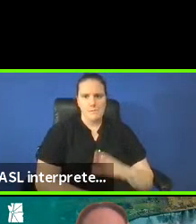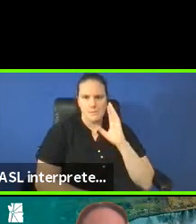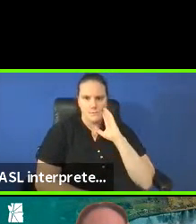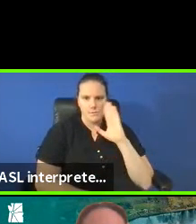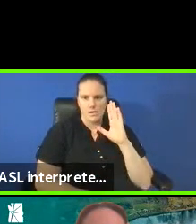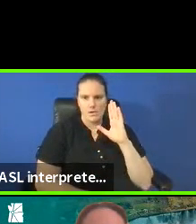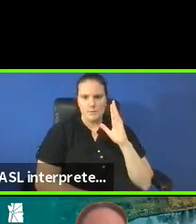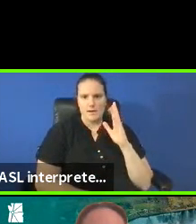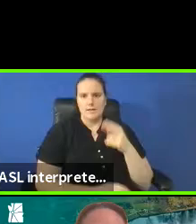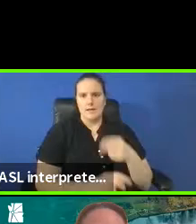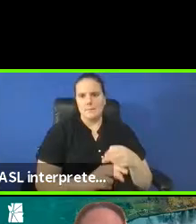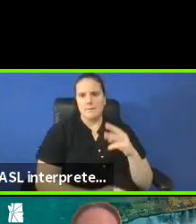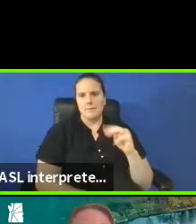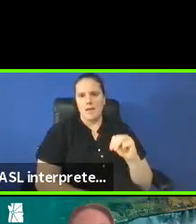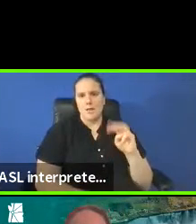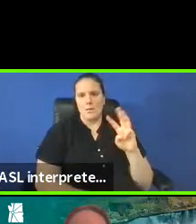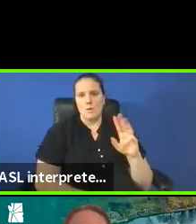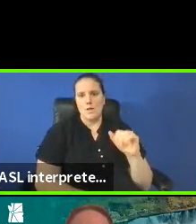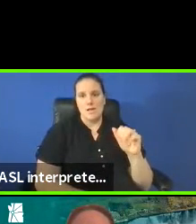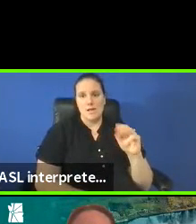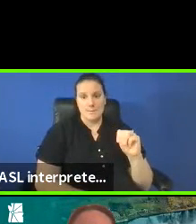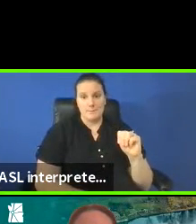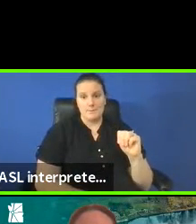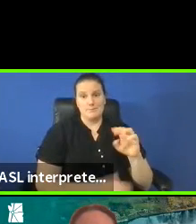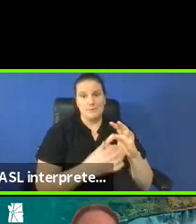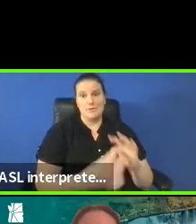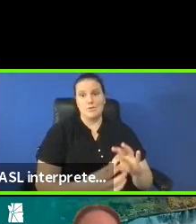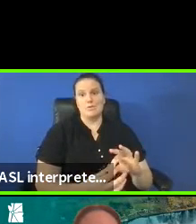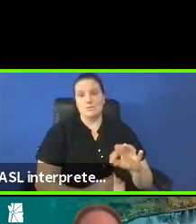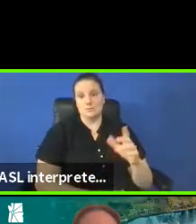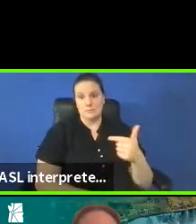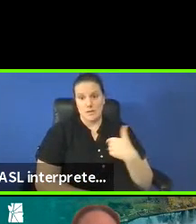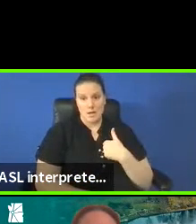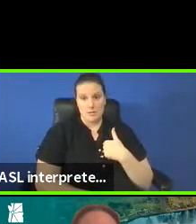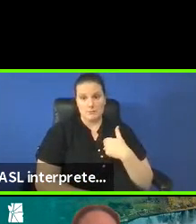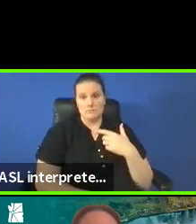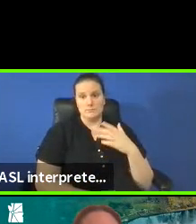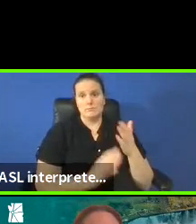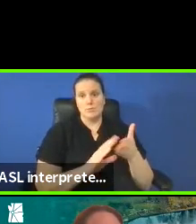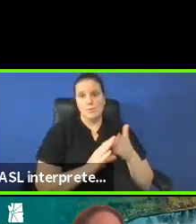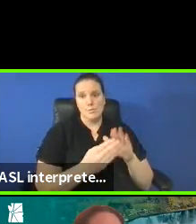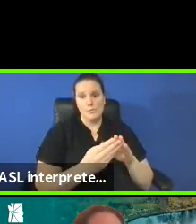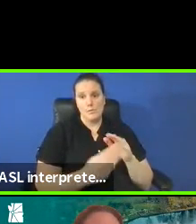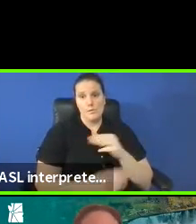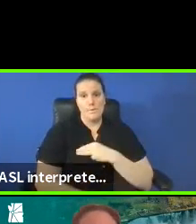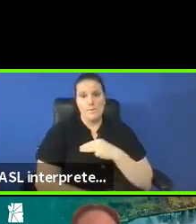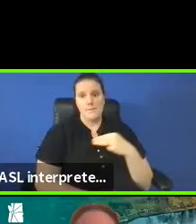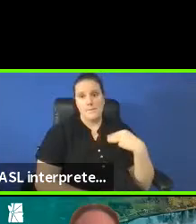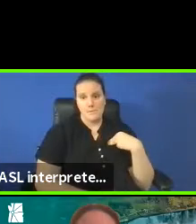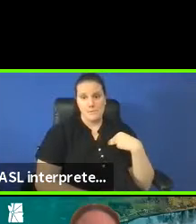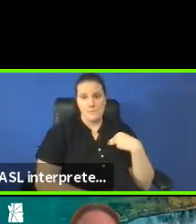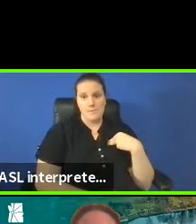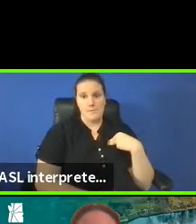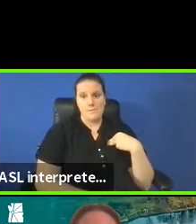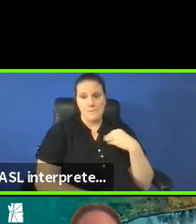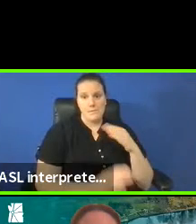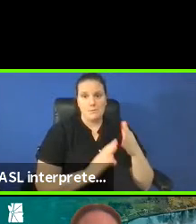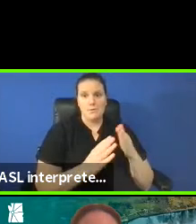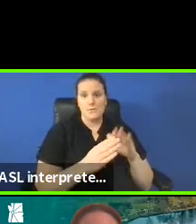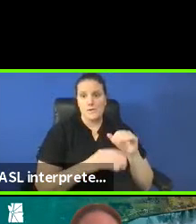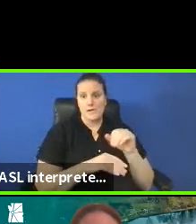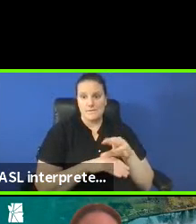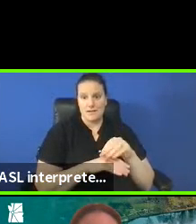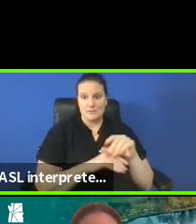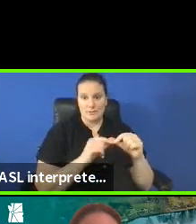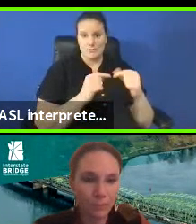is Michaela Williams. My affiliation is I'm a community member on the community advisory